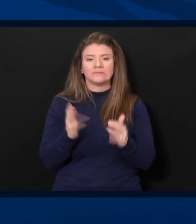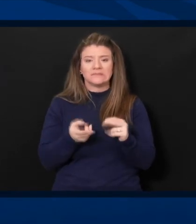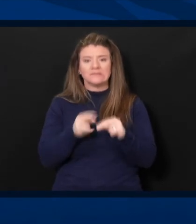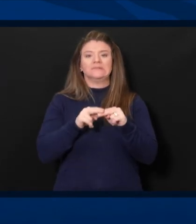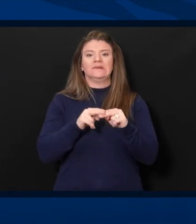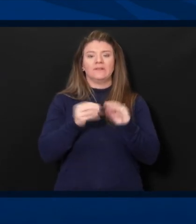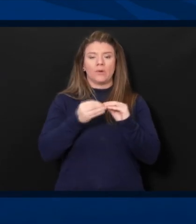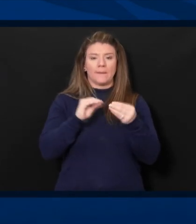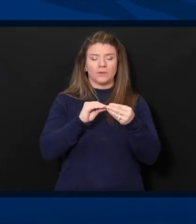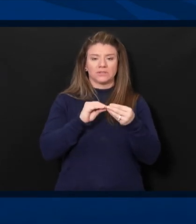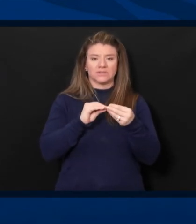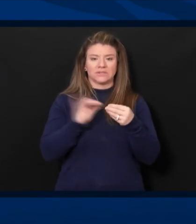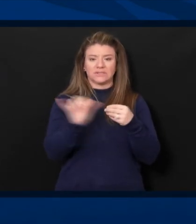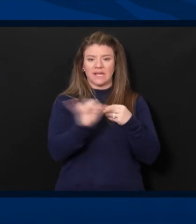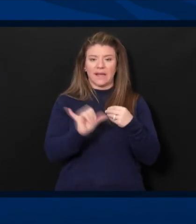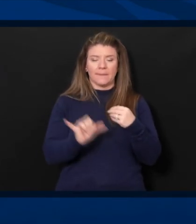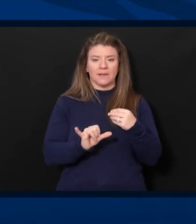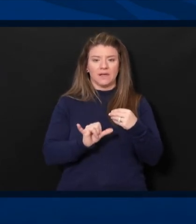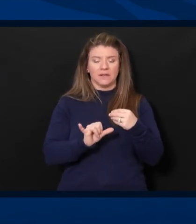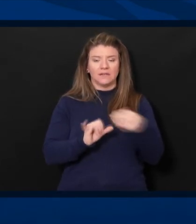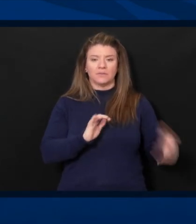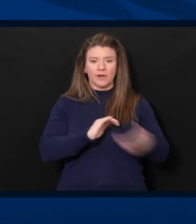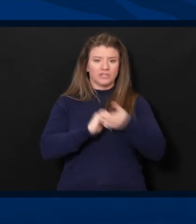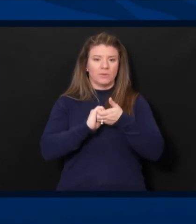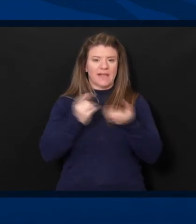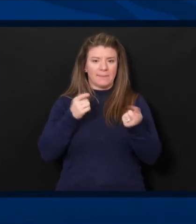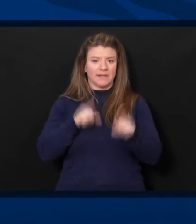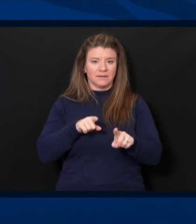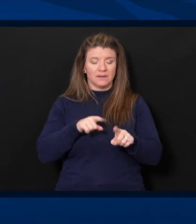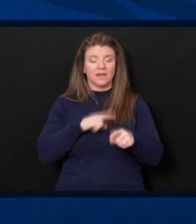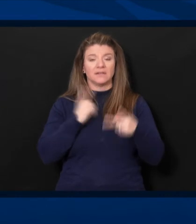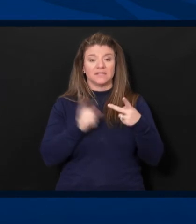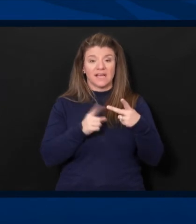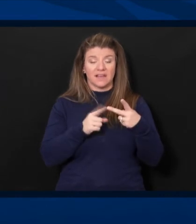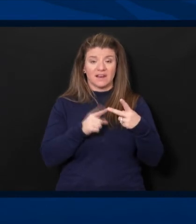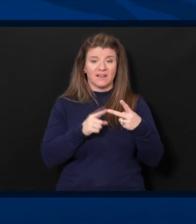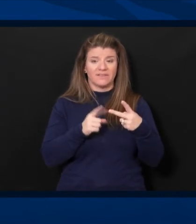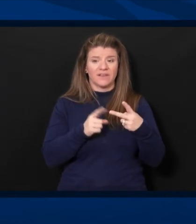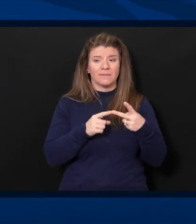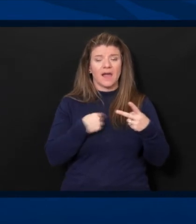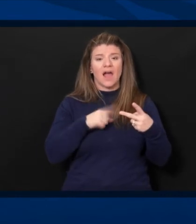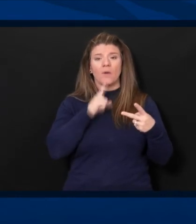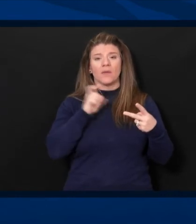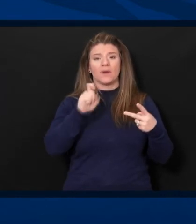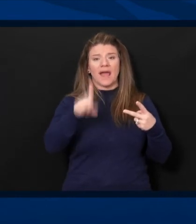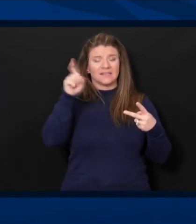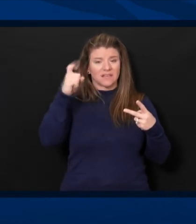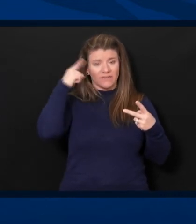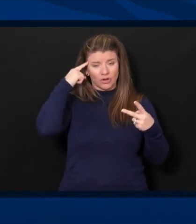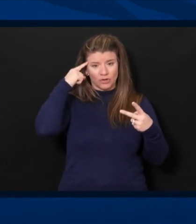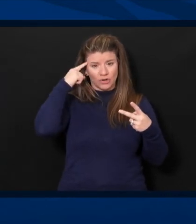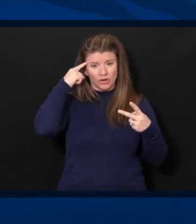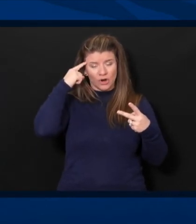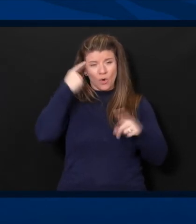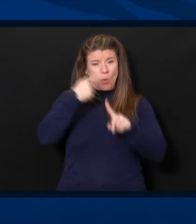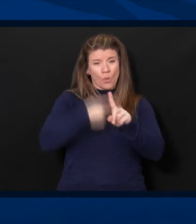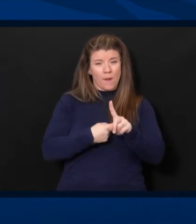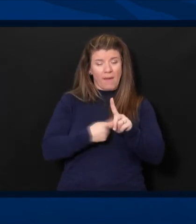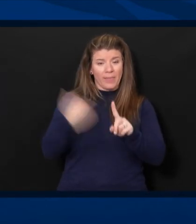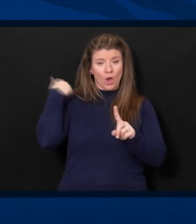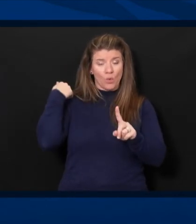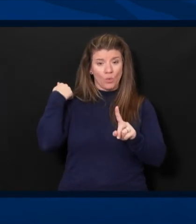kind of closer together to bridge that gap? And then I really need to ask the governor, you know, a month